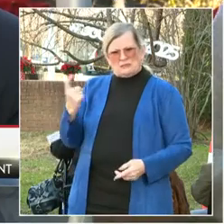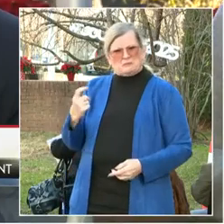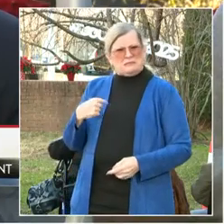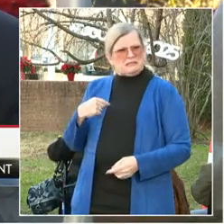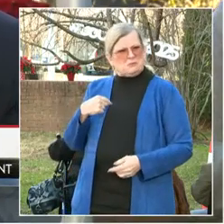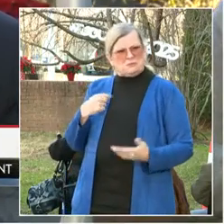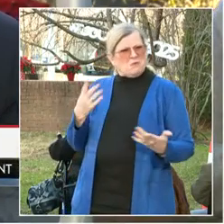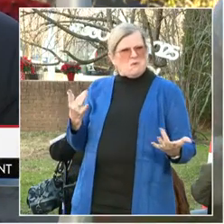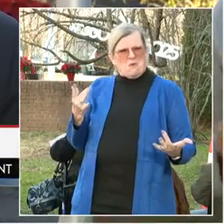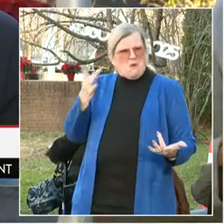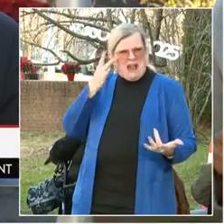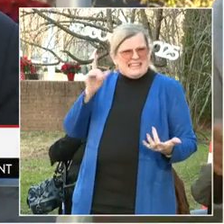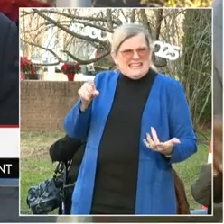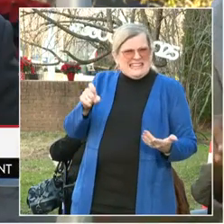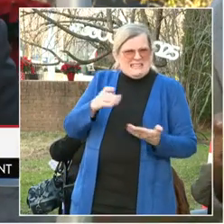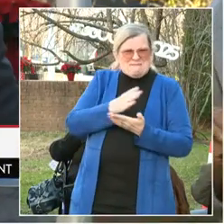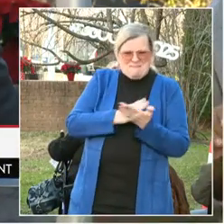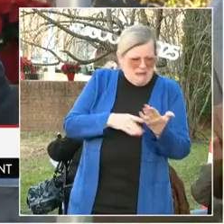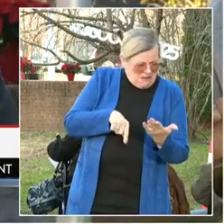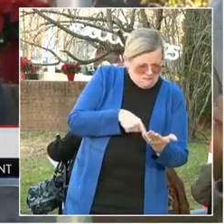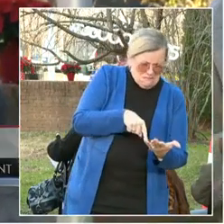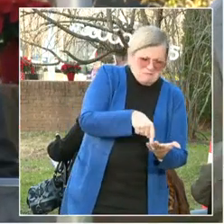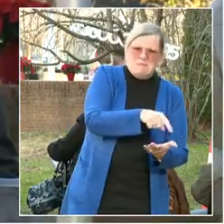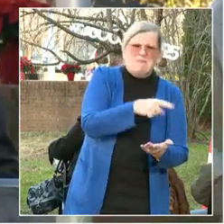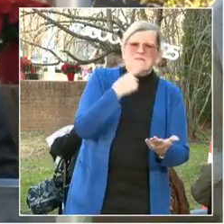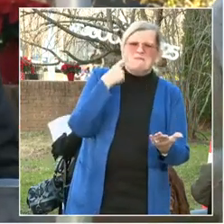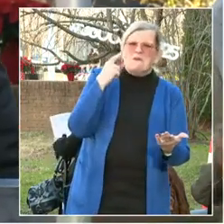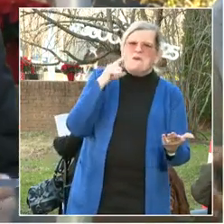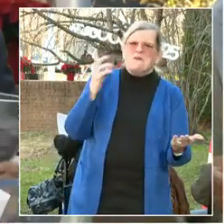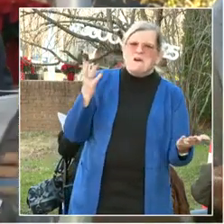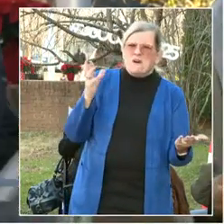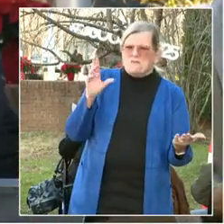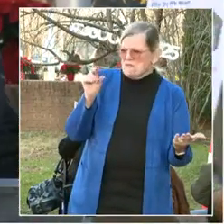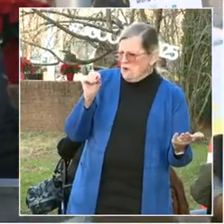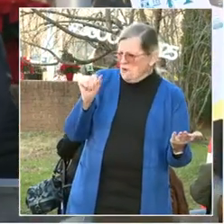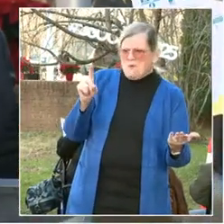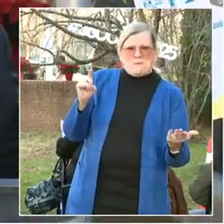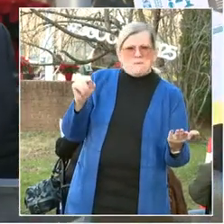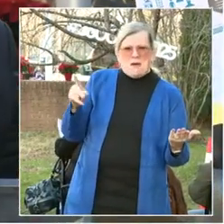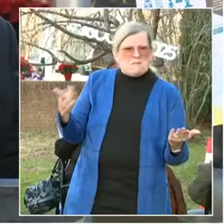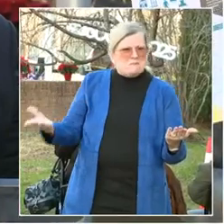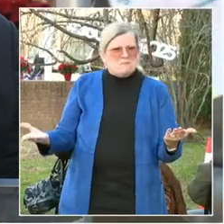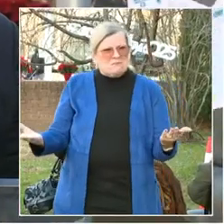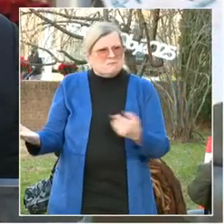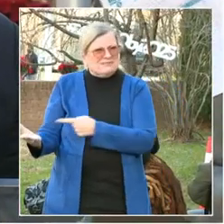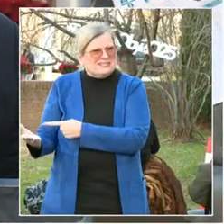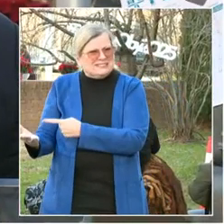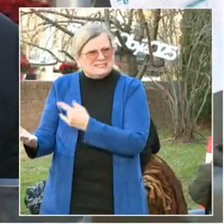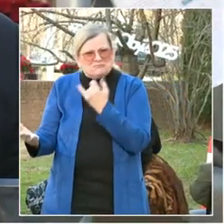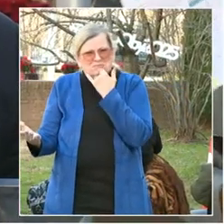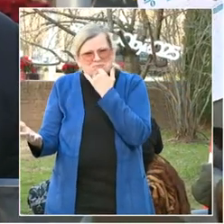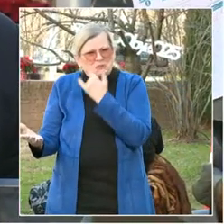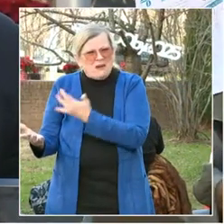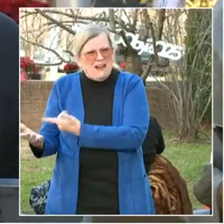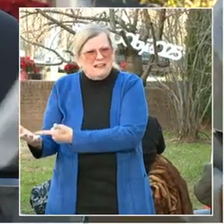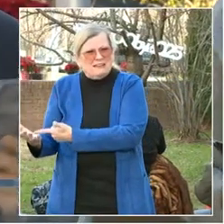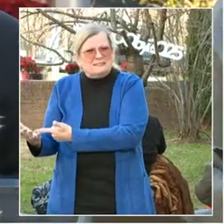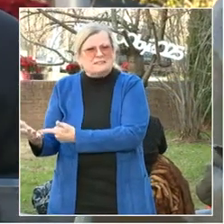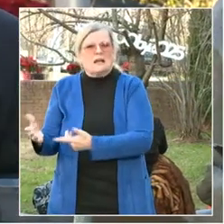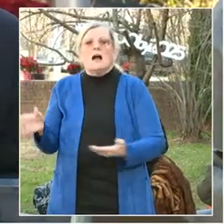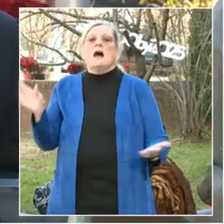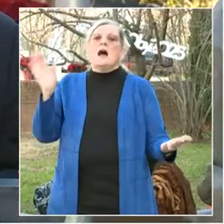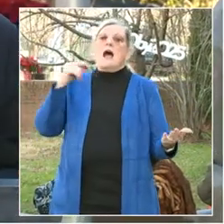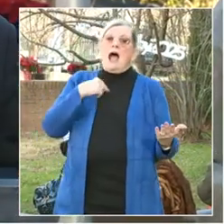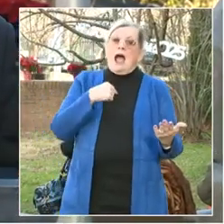our goal is so great, and the impact of it. If you have your roadmap, right? We're going to use this. I told you this was